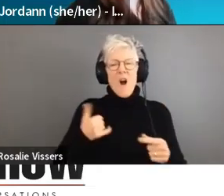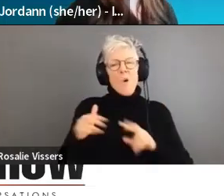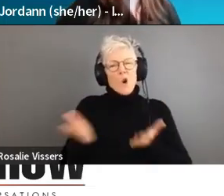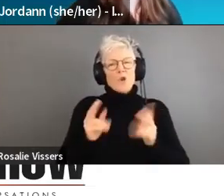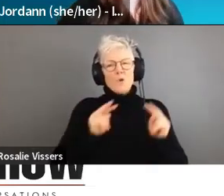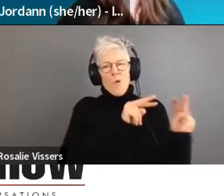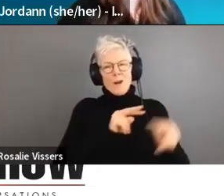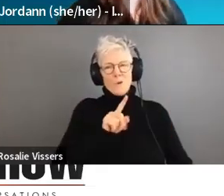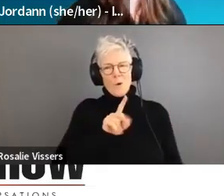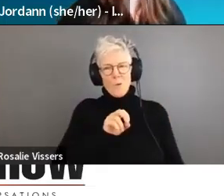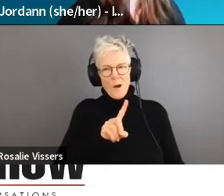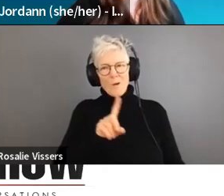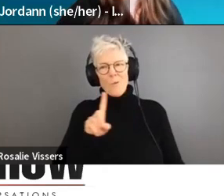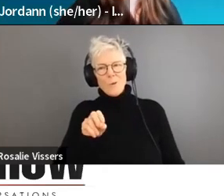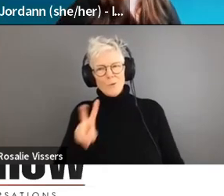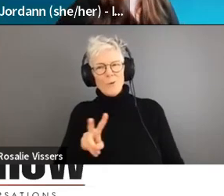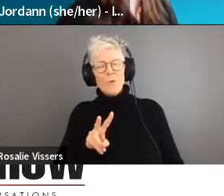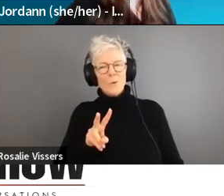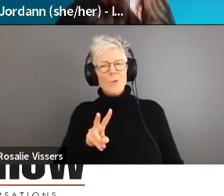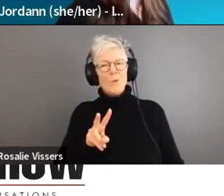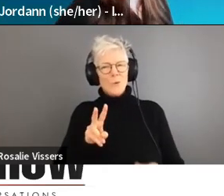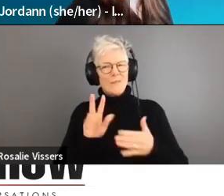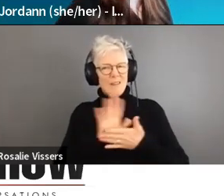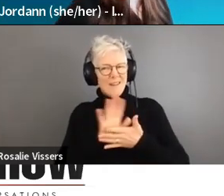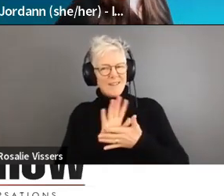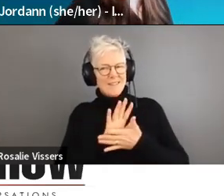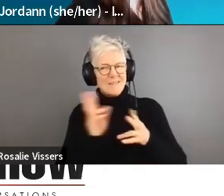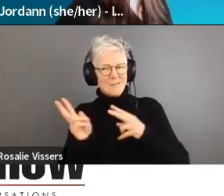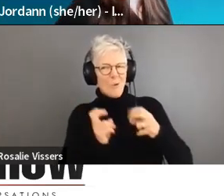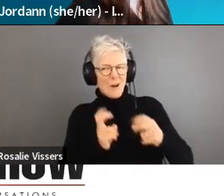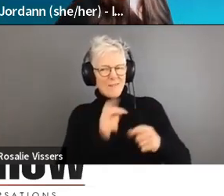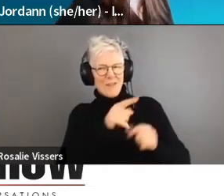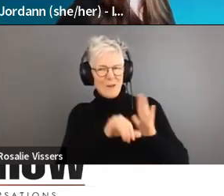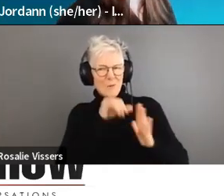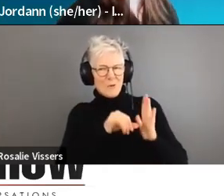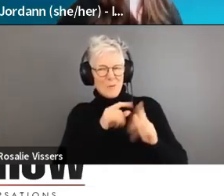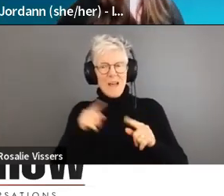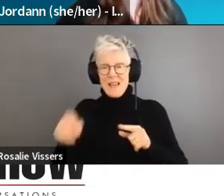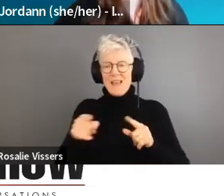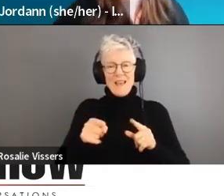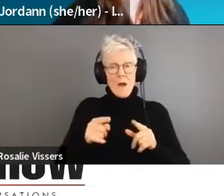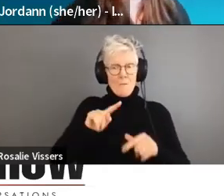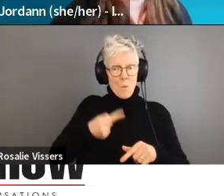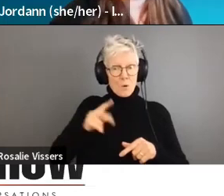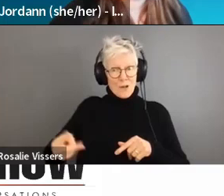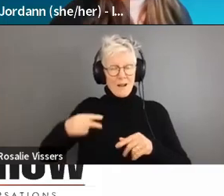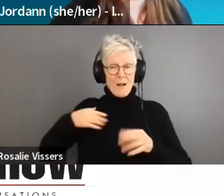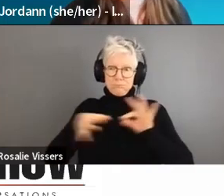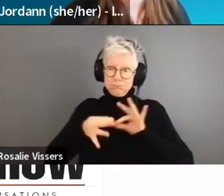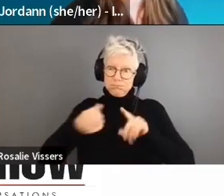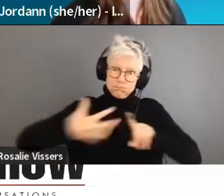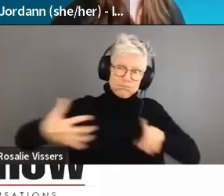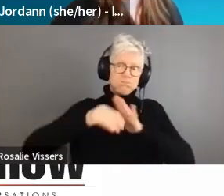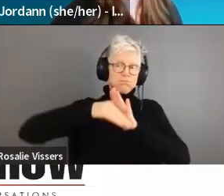of Podcasting 101 and 102 on our YouTube channel, because Dr. Vibe goes into a lot of detail about his background and experiences that have led to